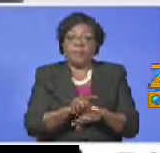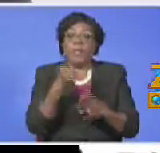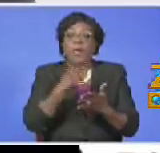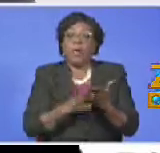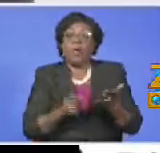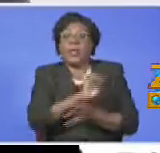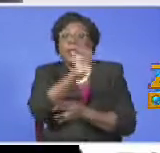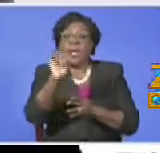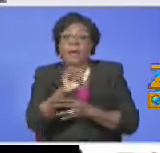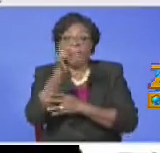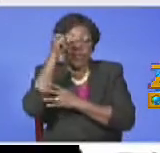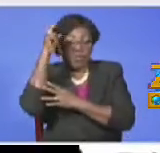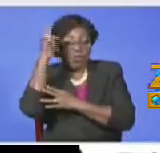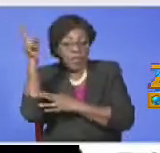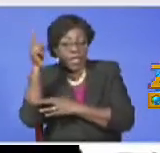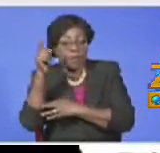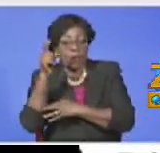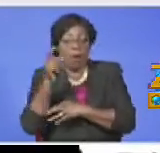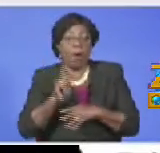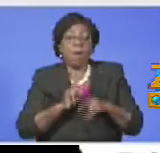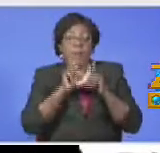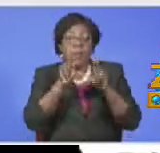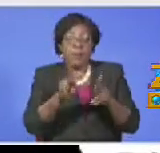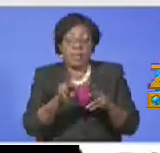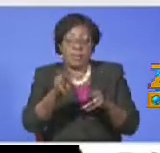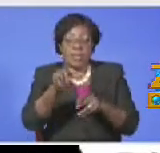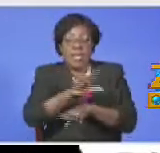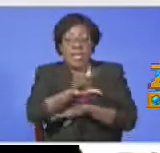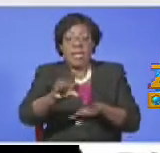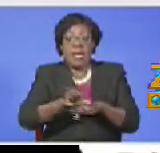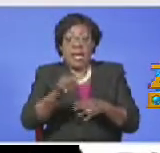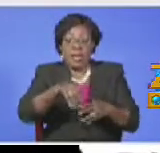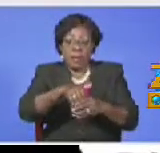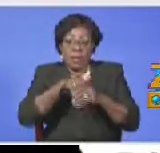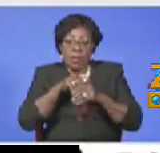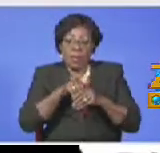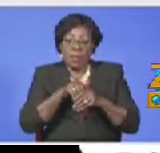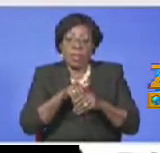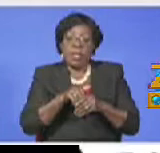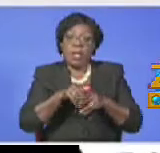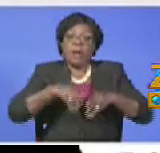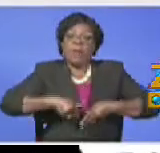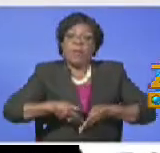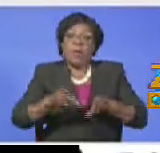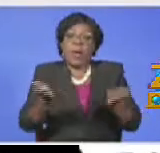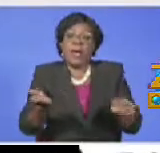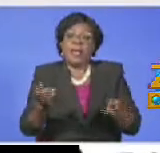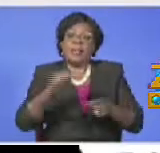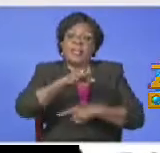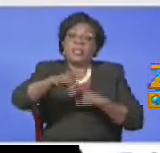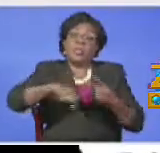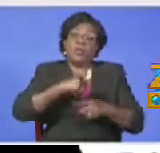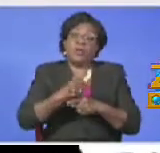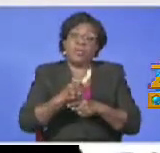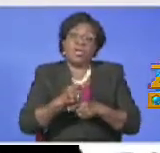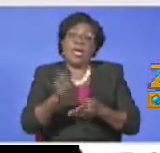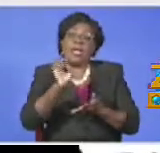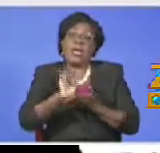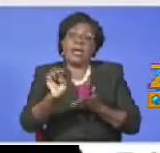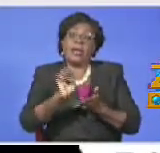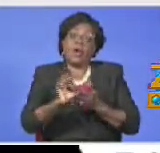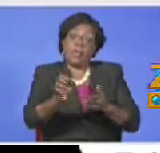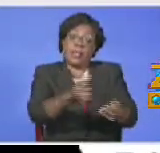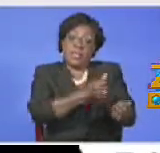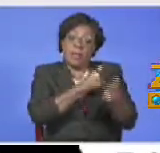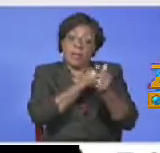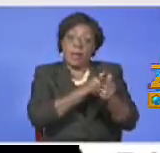Whatever the dream or purpose, land ownership provides the social and economic empowerment necessary